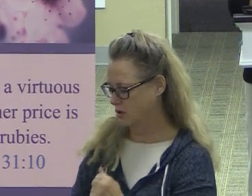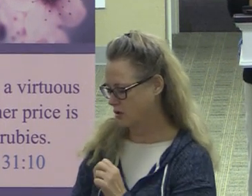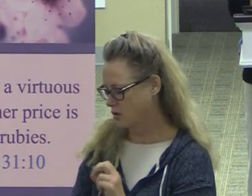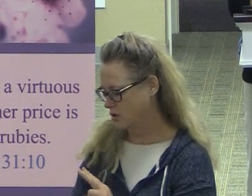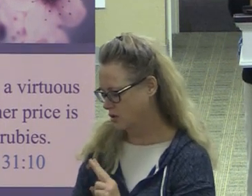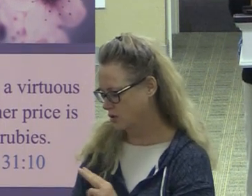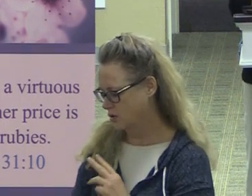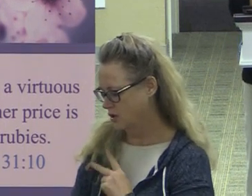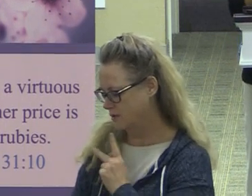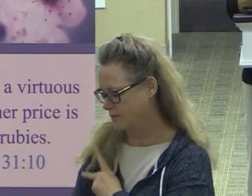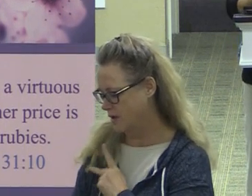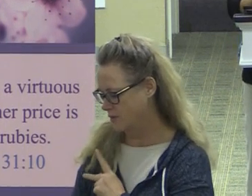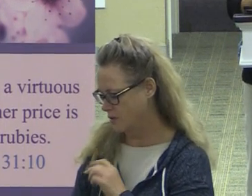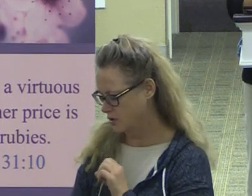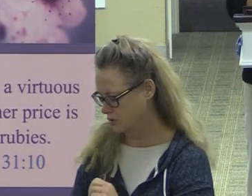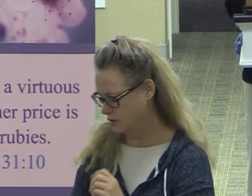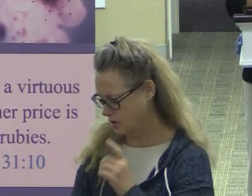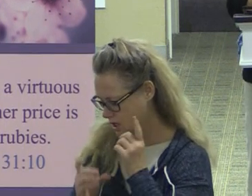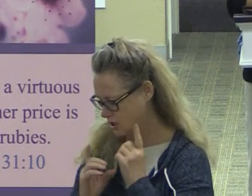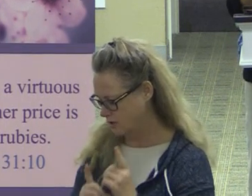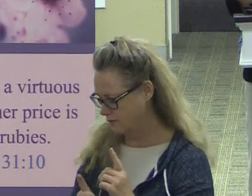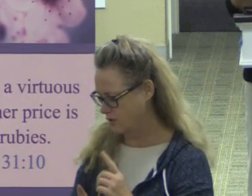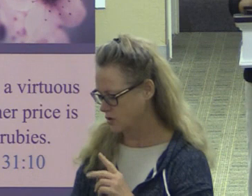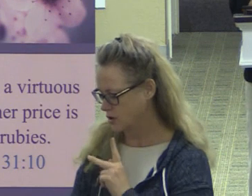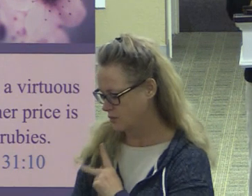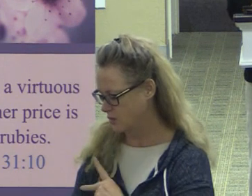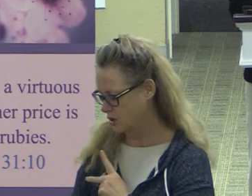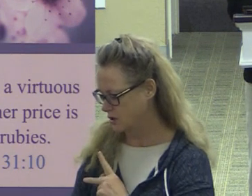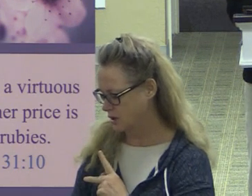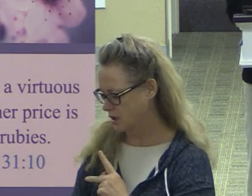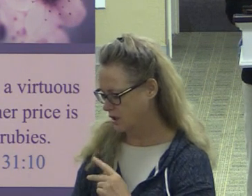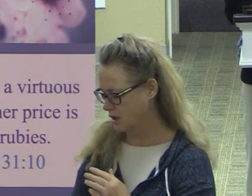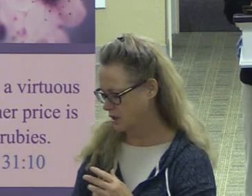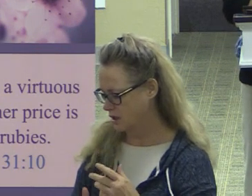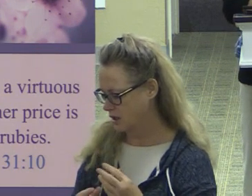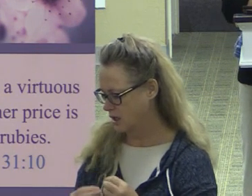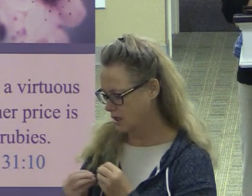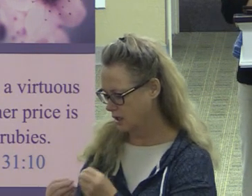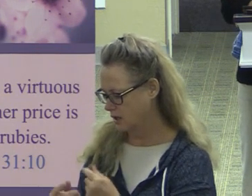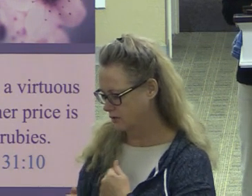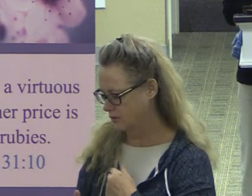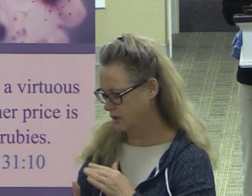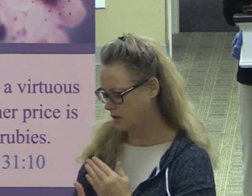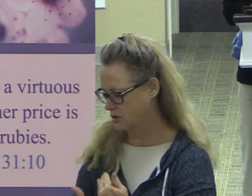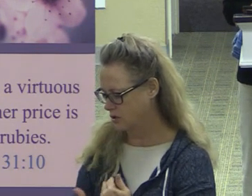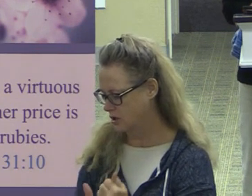that affects me personally to give me something to share with you all.